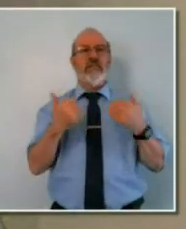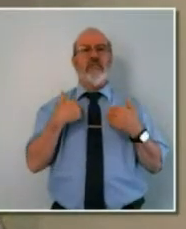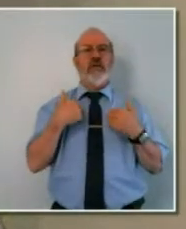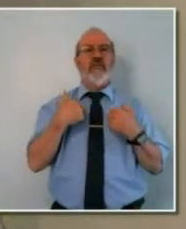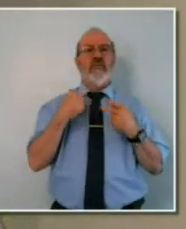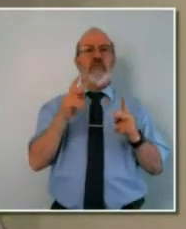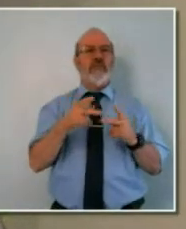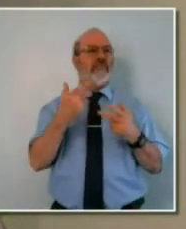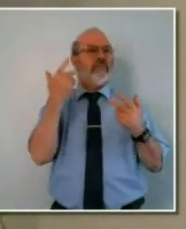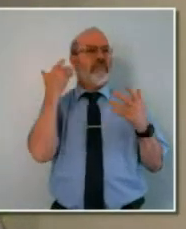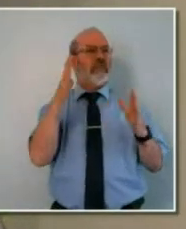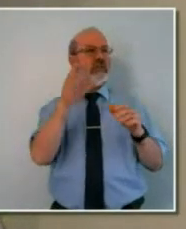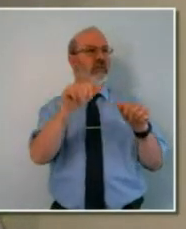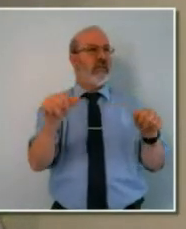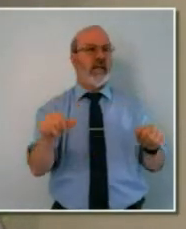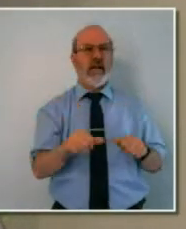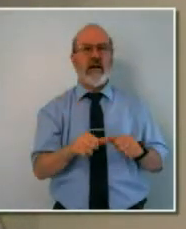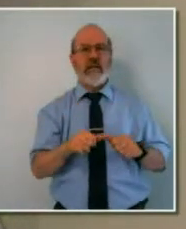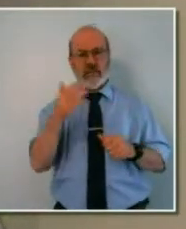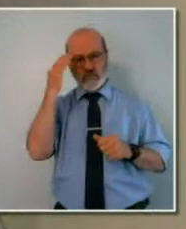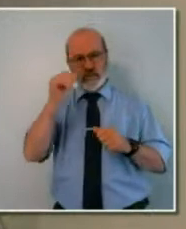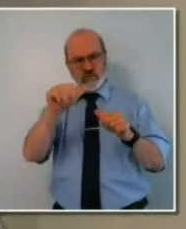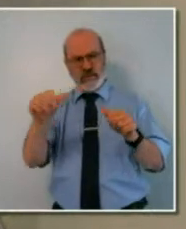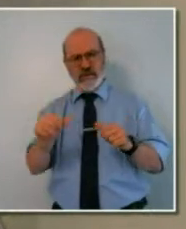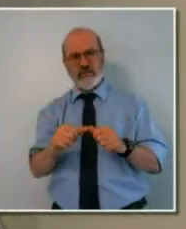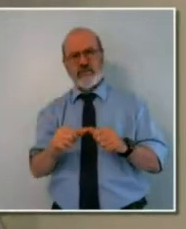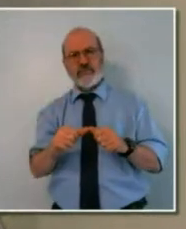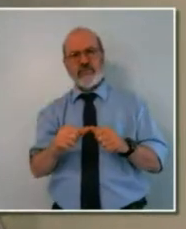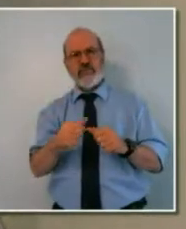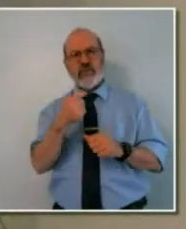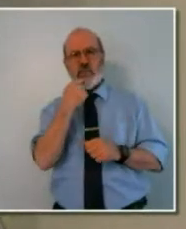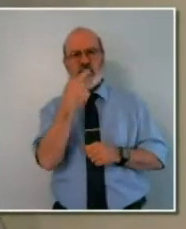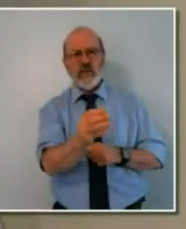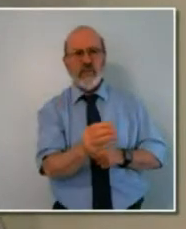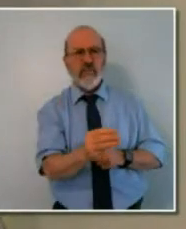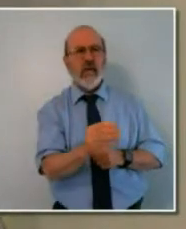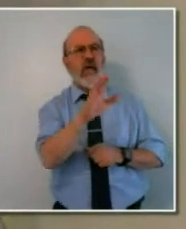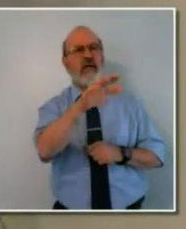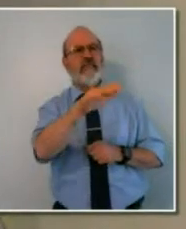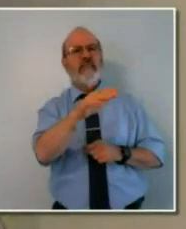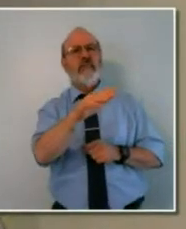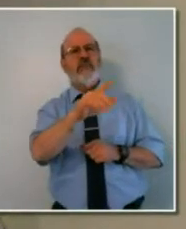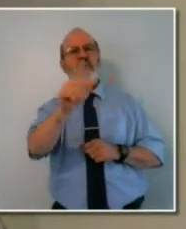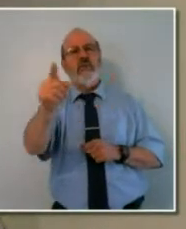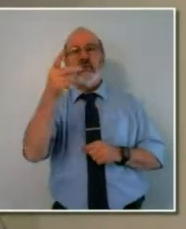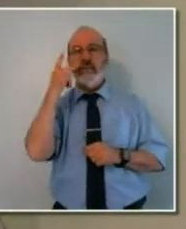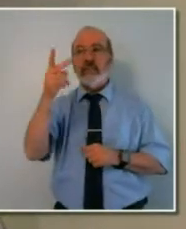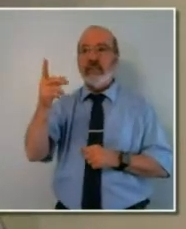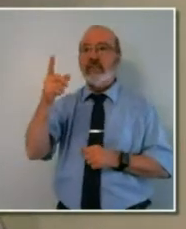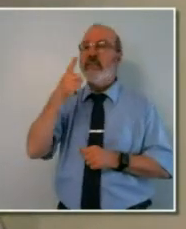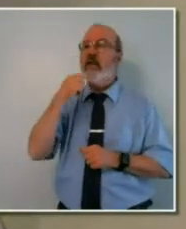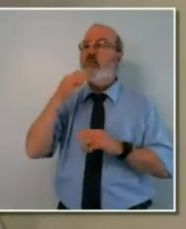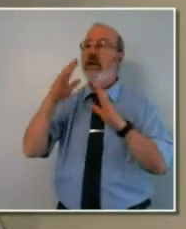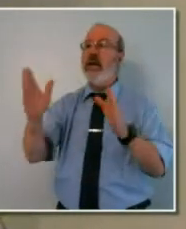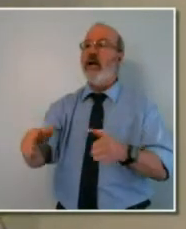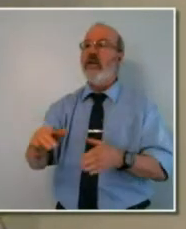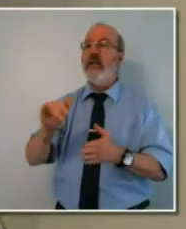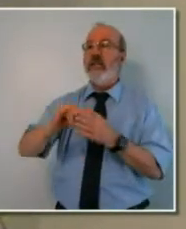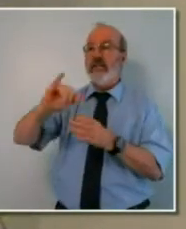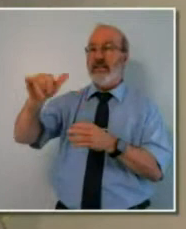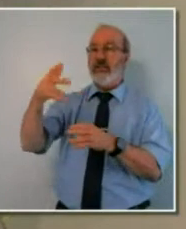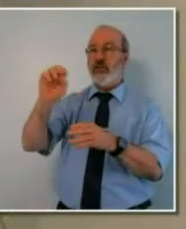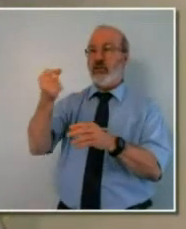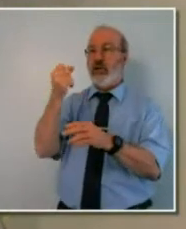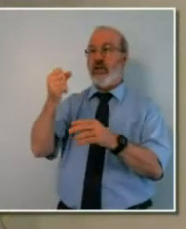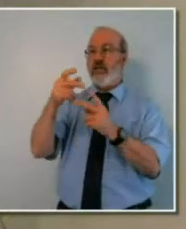with the area, and we know the area, and we will say to them, hey, right over there, see that red house? That's John's place.